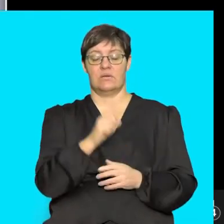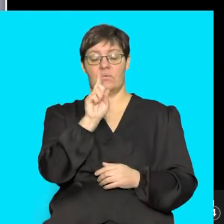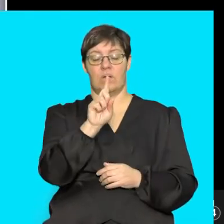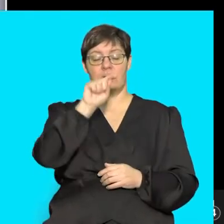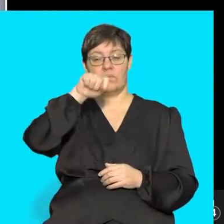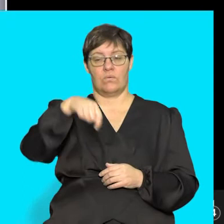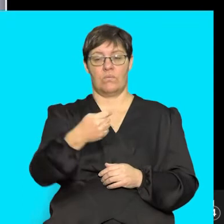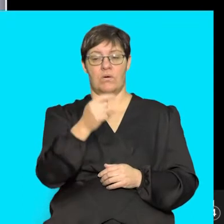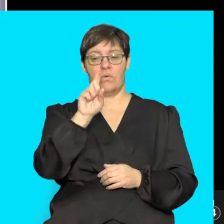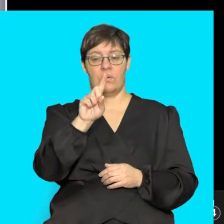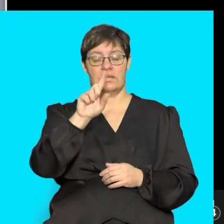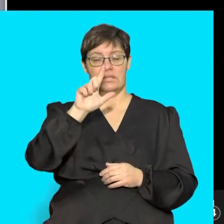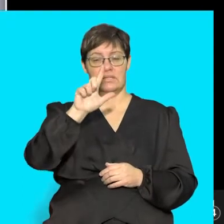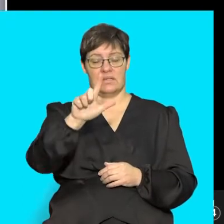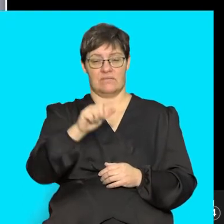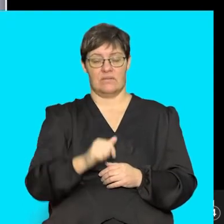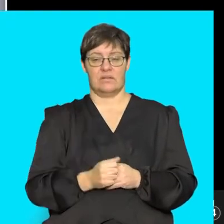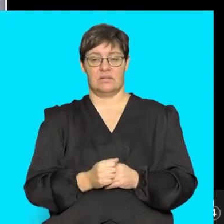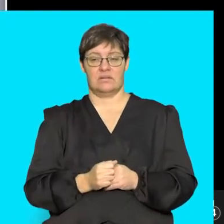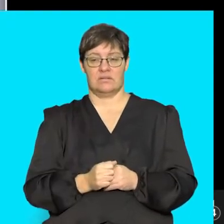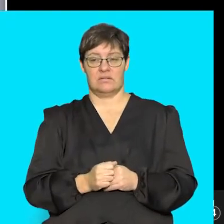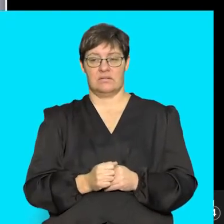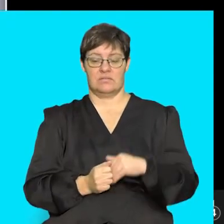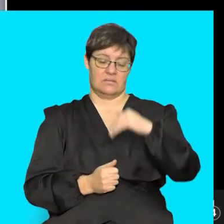5.07 plus